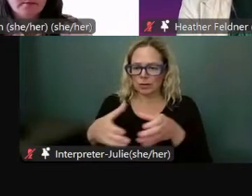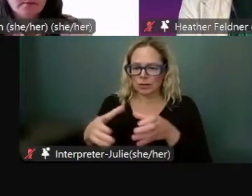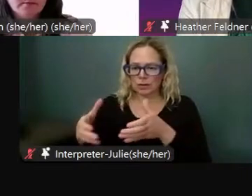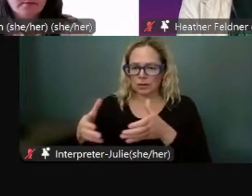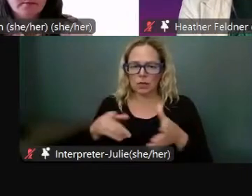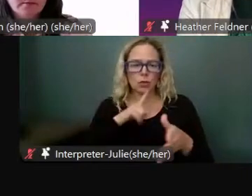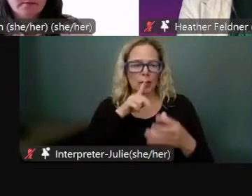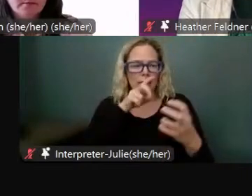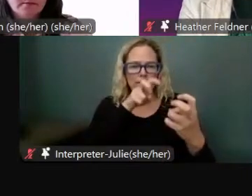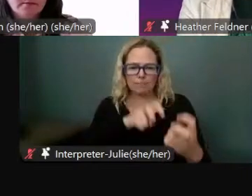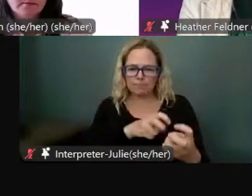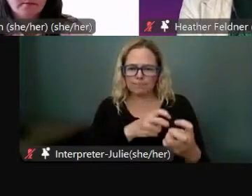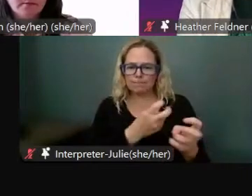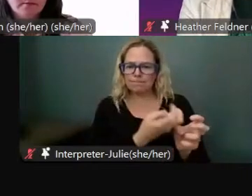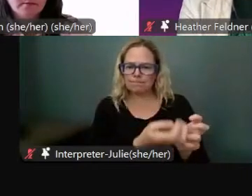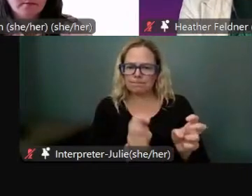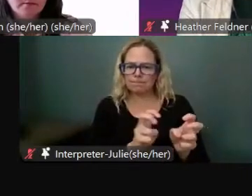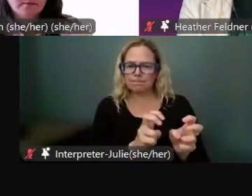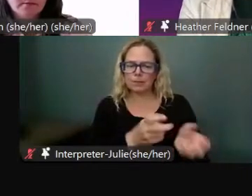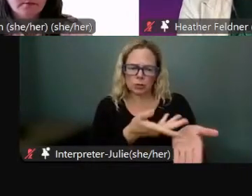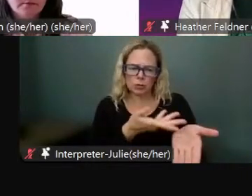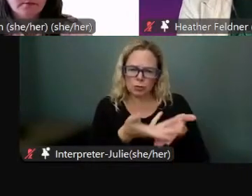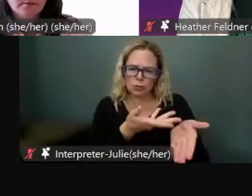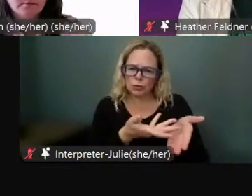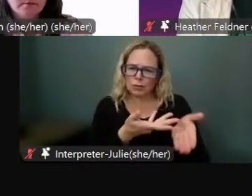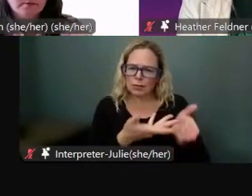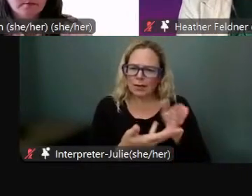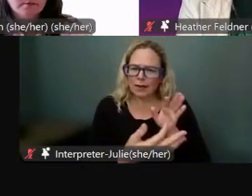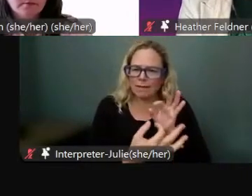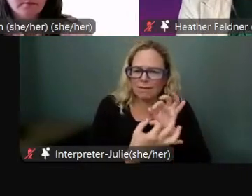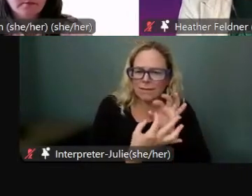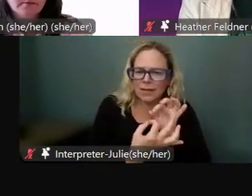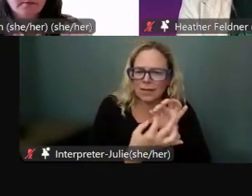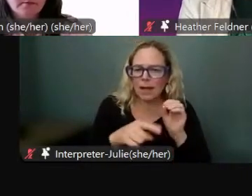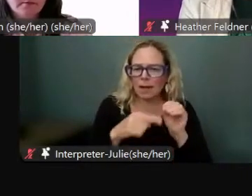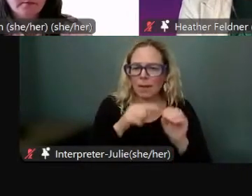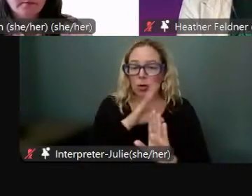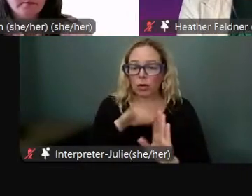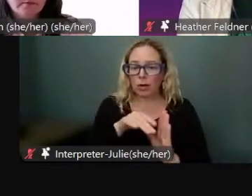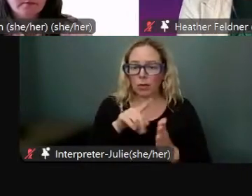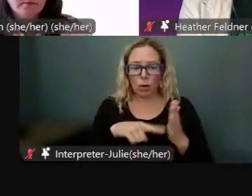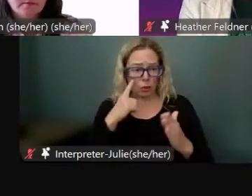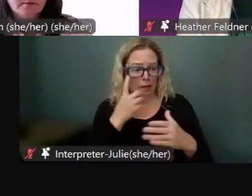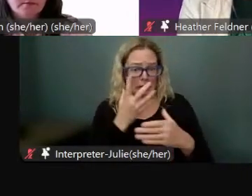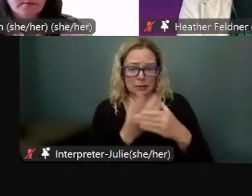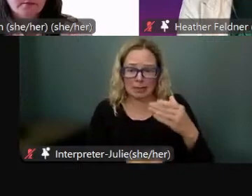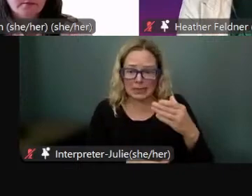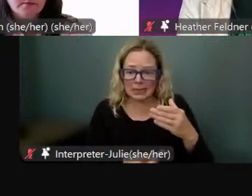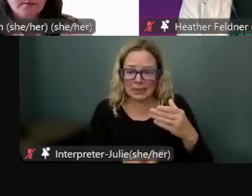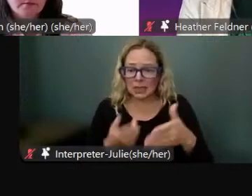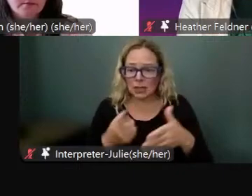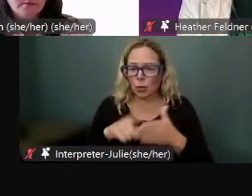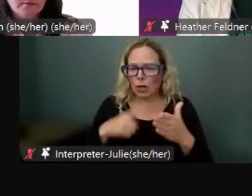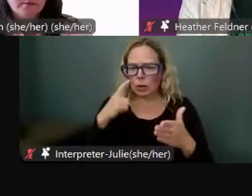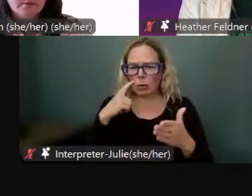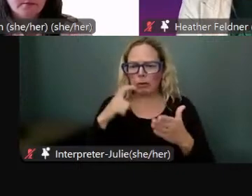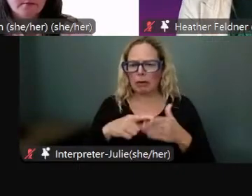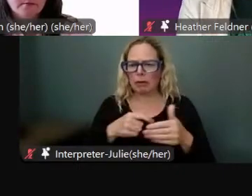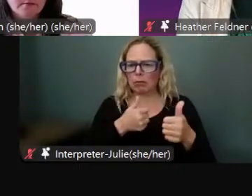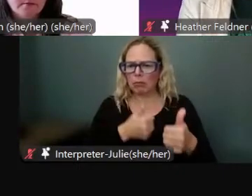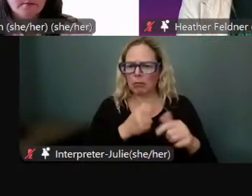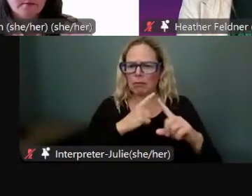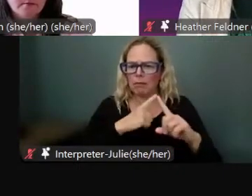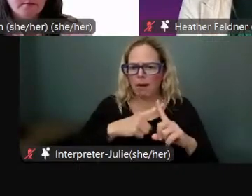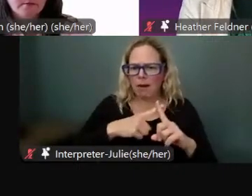own words on the curriculum, on things that they thought maybe were missing, or what seemed to really stand out to them